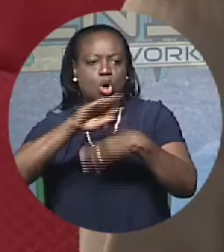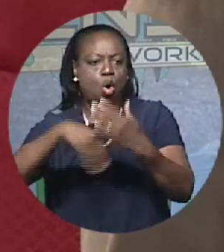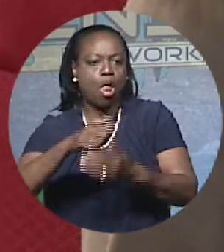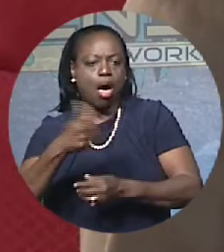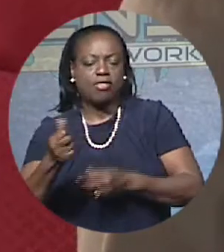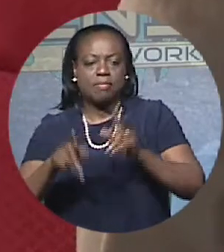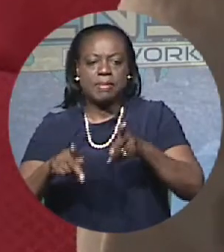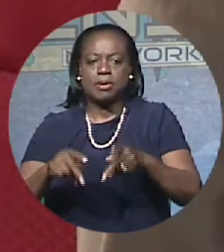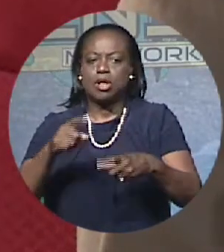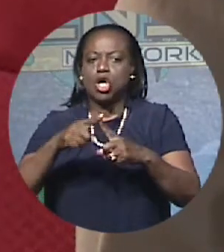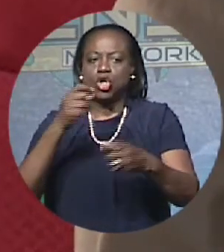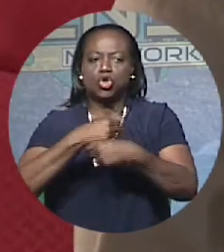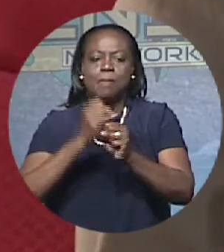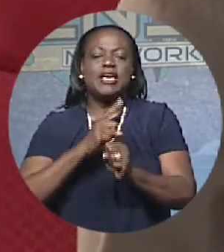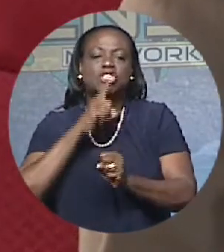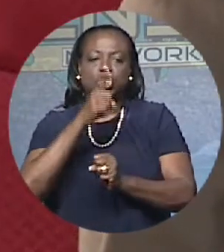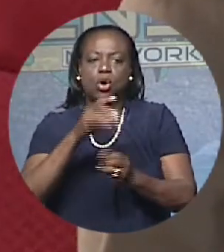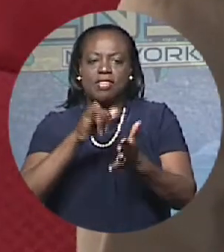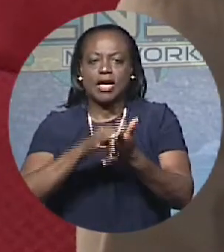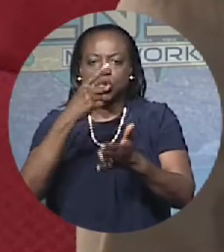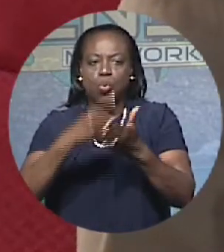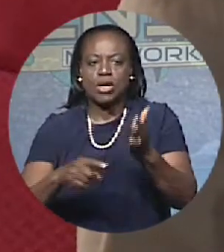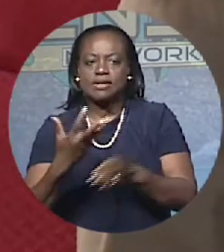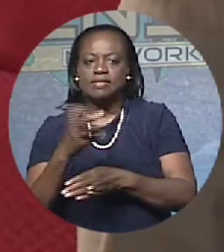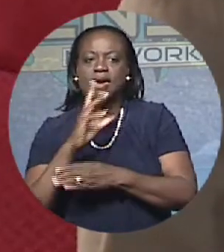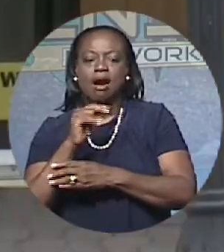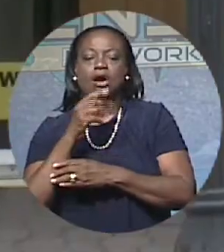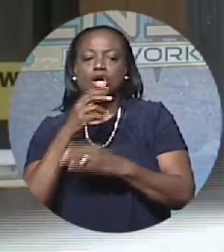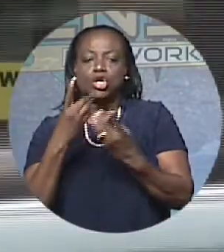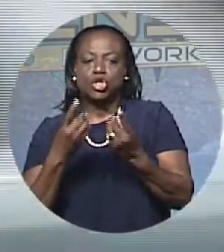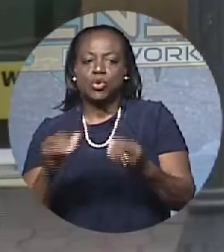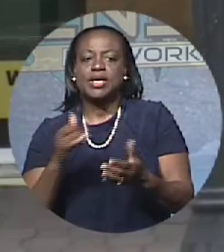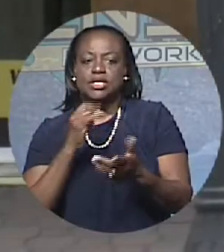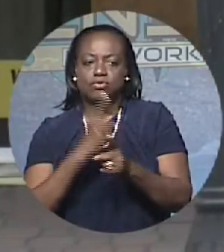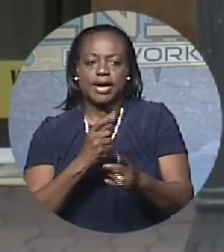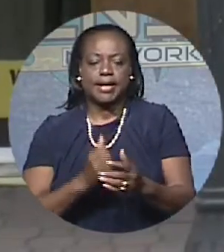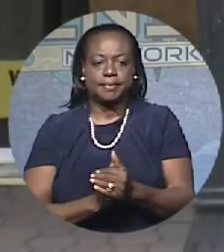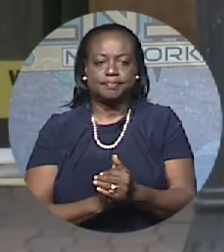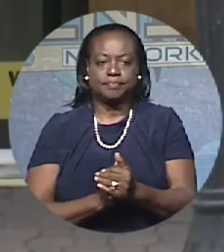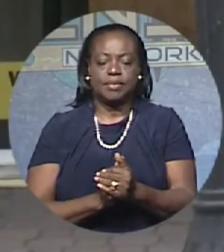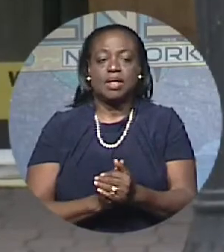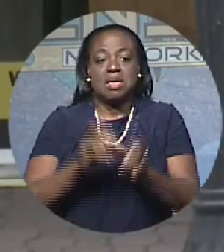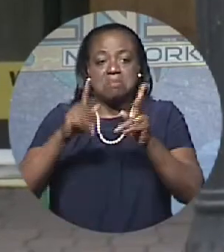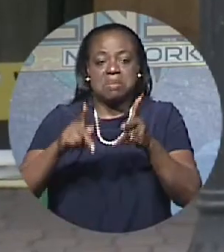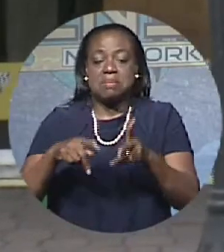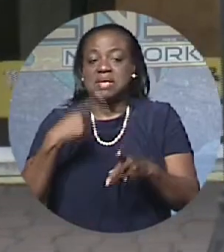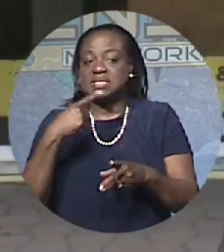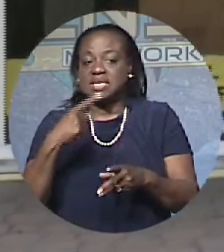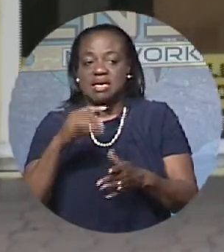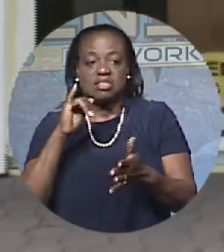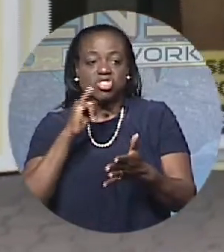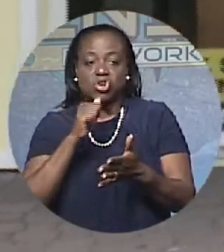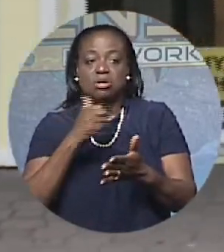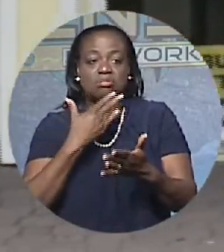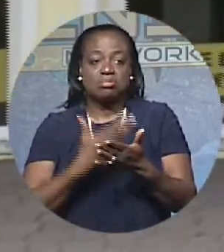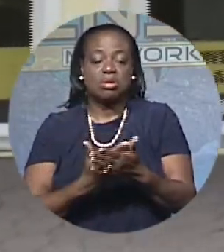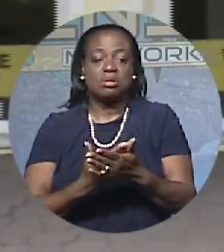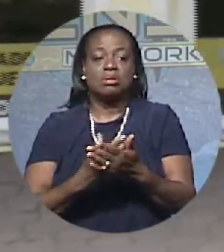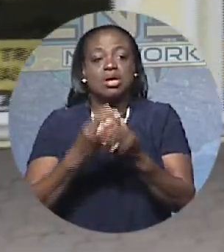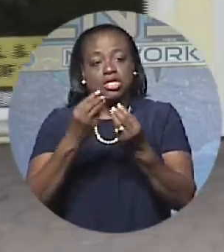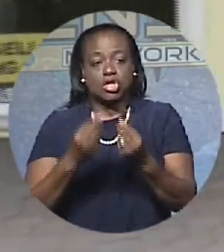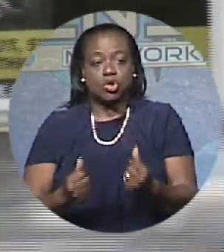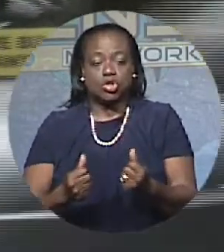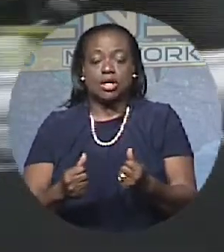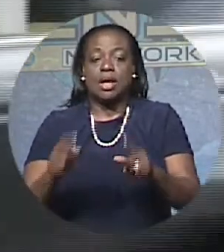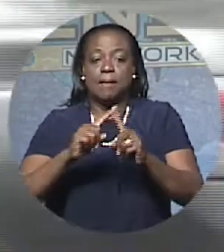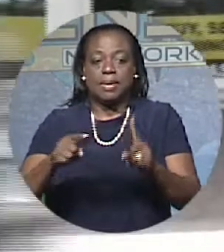ensure that what they are doing is legal. While some may say this is a radical solution to the problem, Minister Nottage says